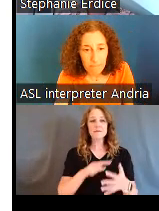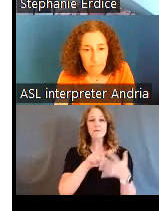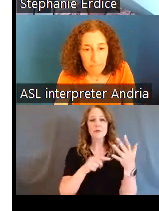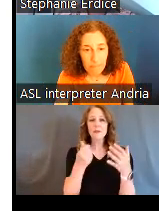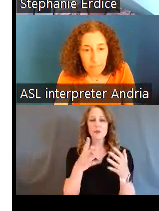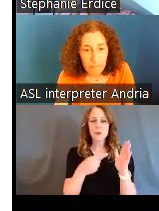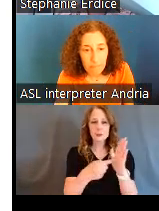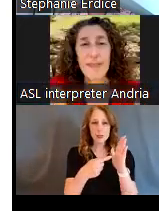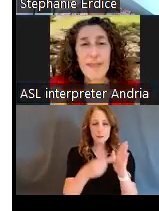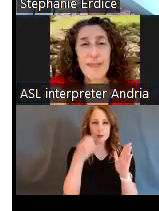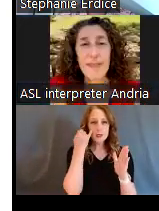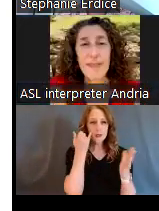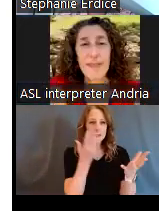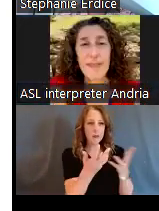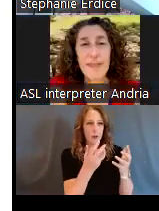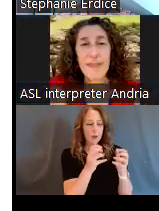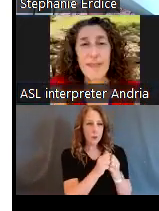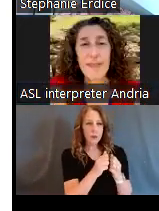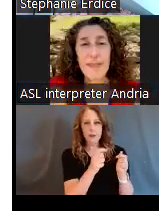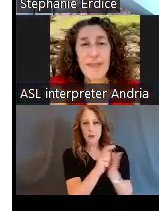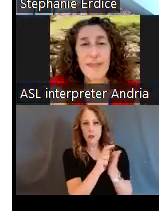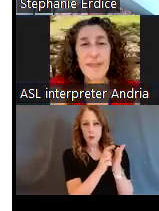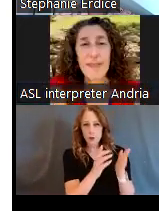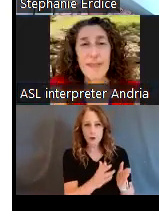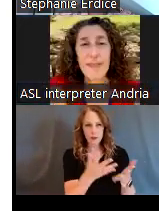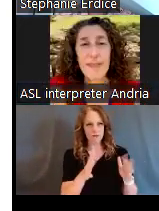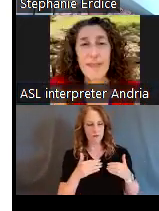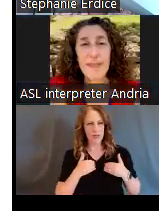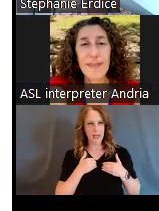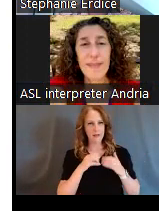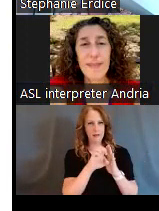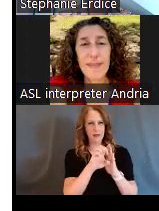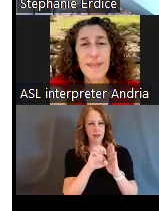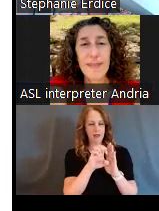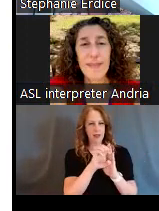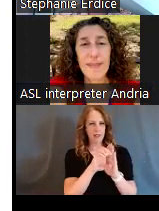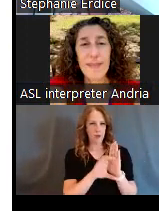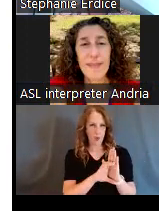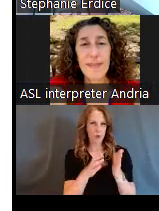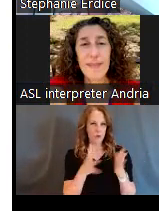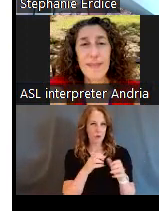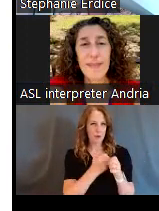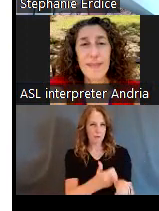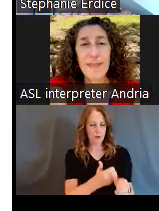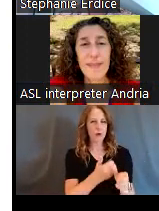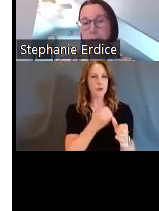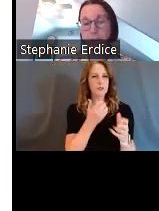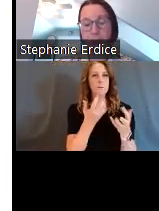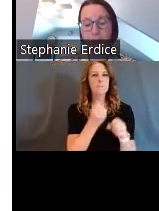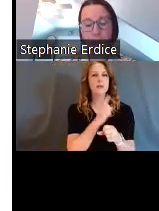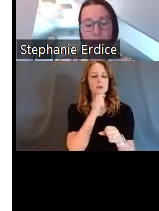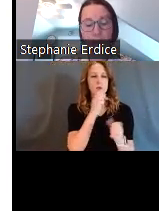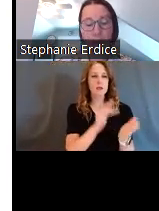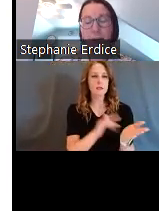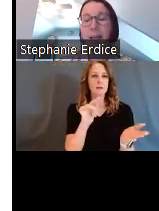lawyer, they have an ethical code that they're following. So you can make sure you're not being taken advantage of. And if you are, there's some repercussions